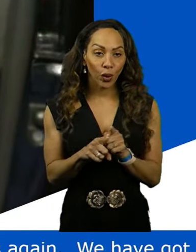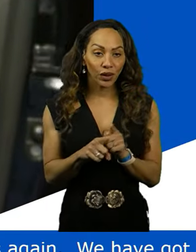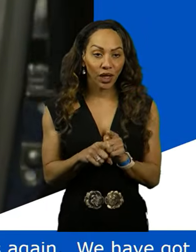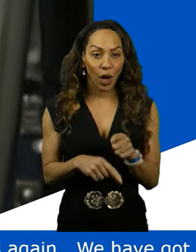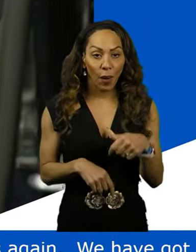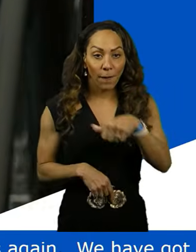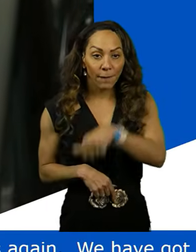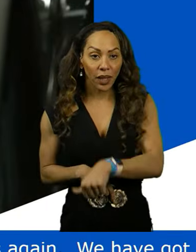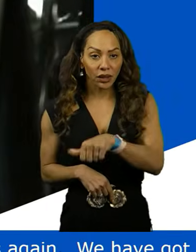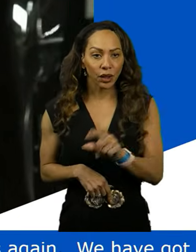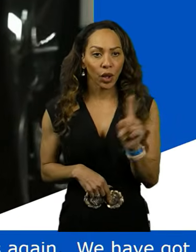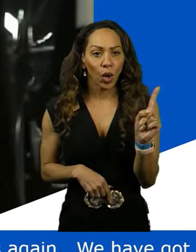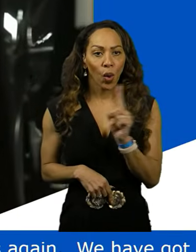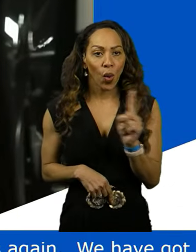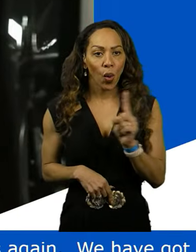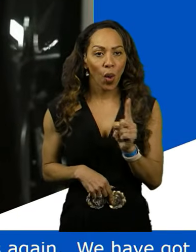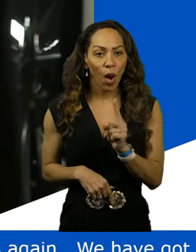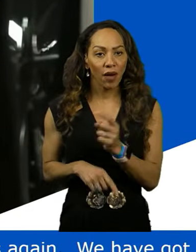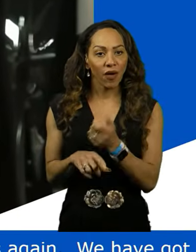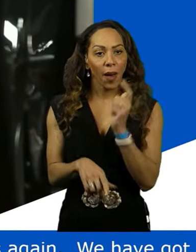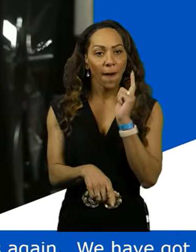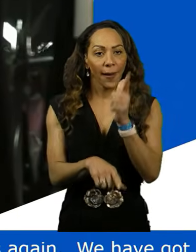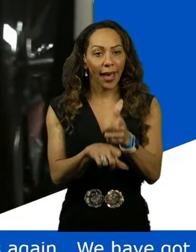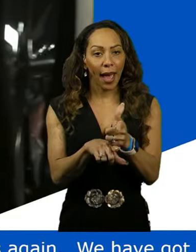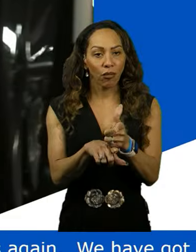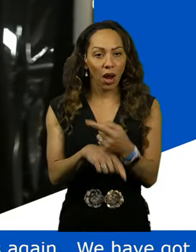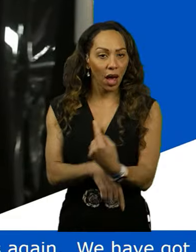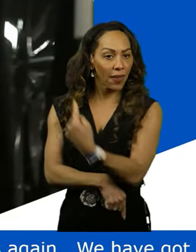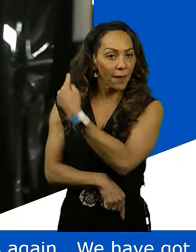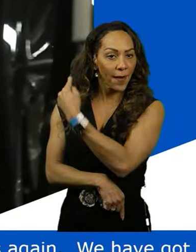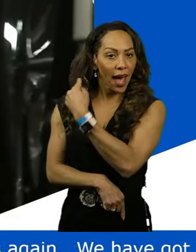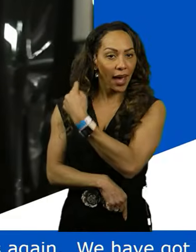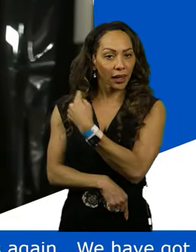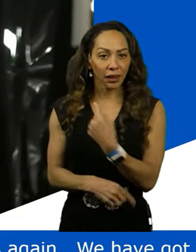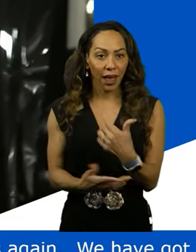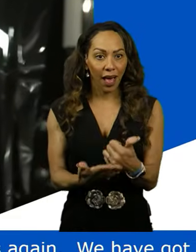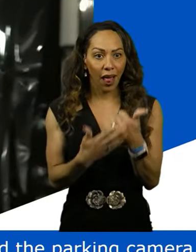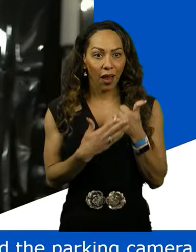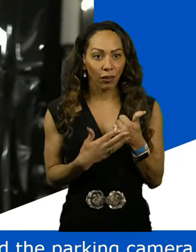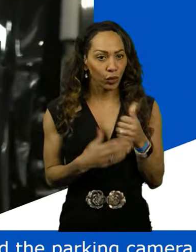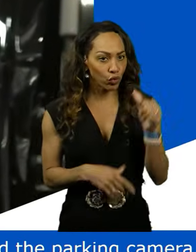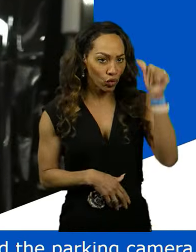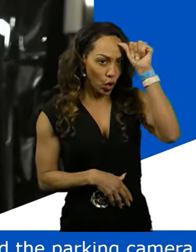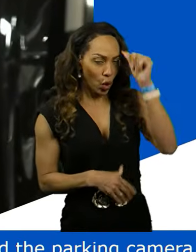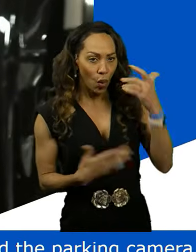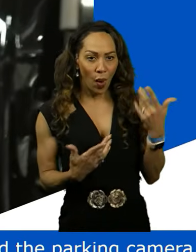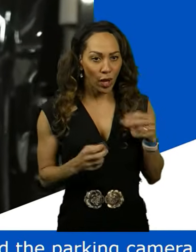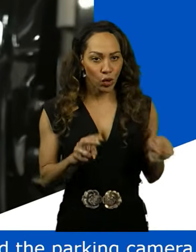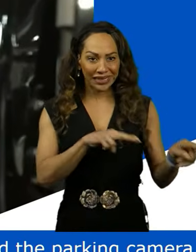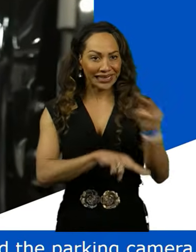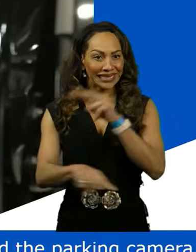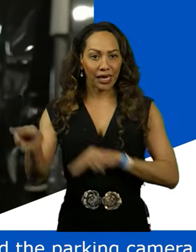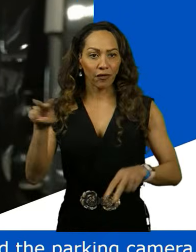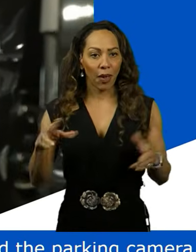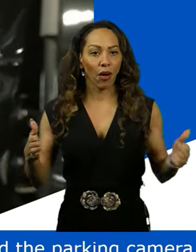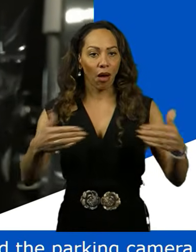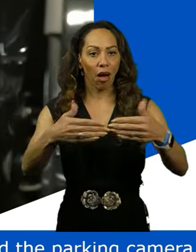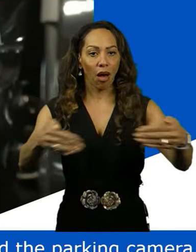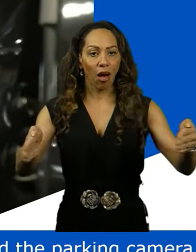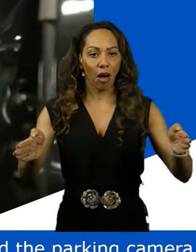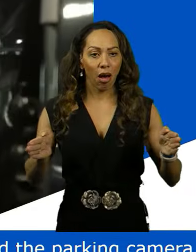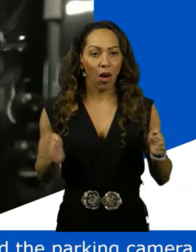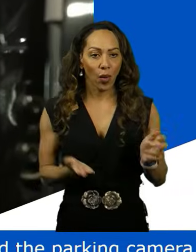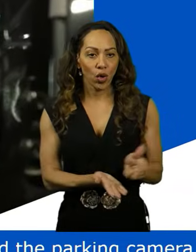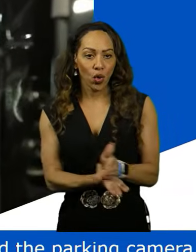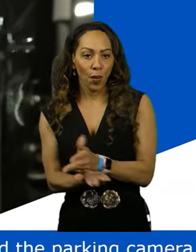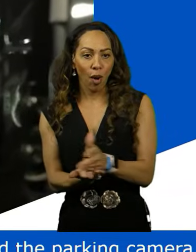that and the parking camera will pop up so you can easily park on the move. And something that I find really useful is using